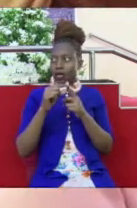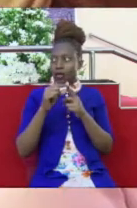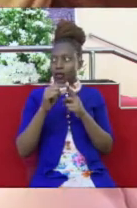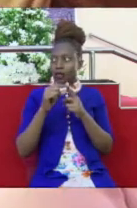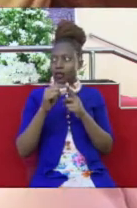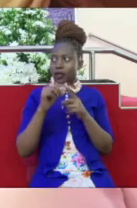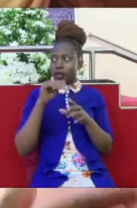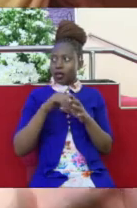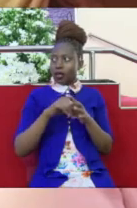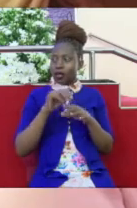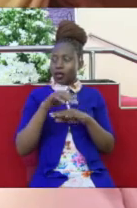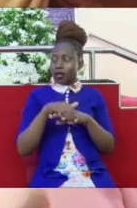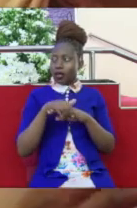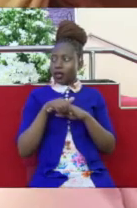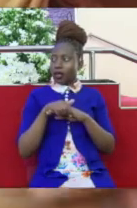right.